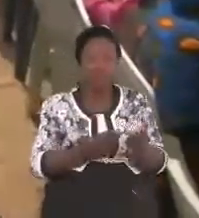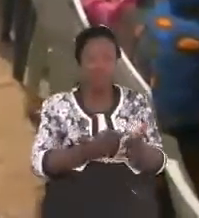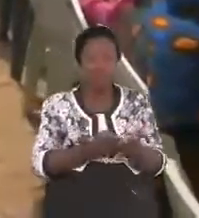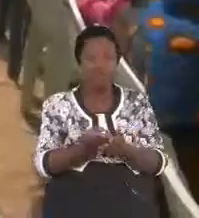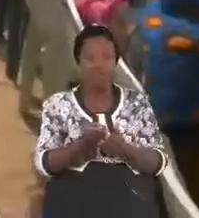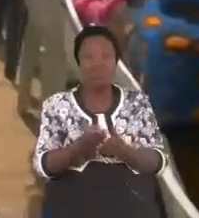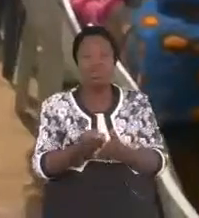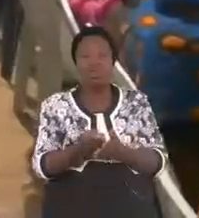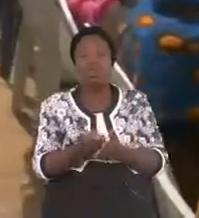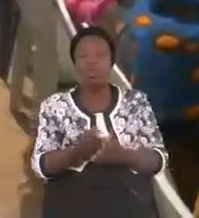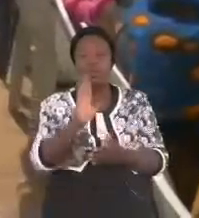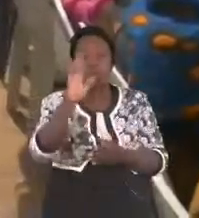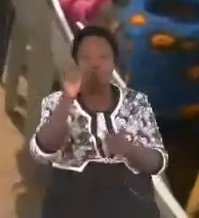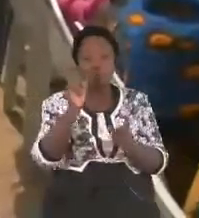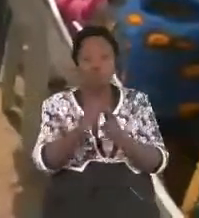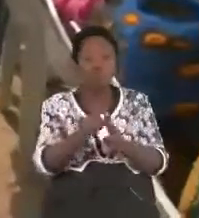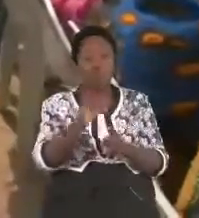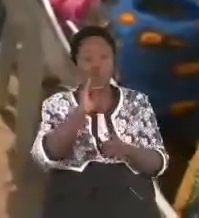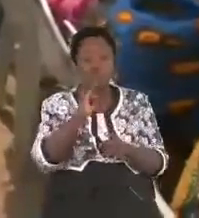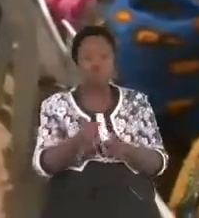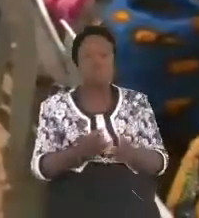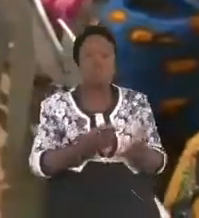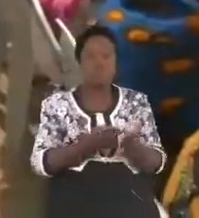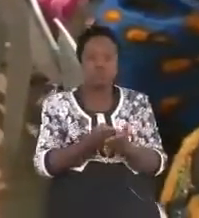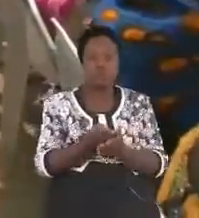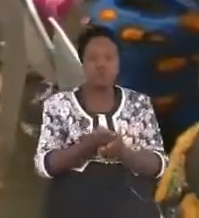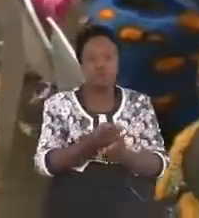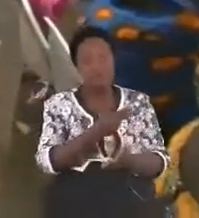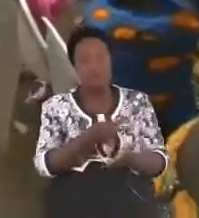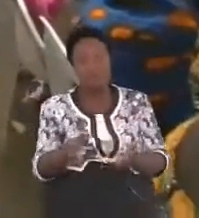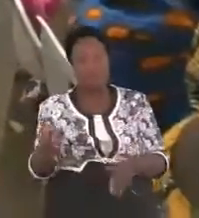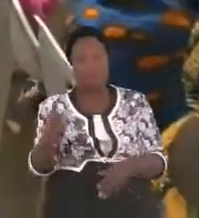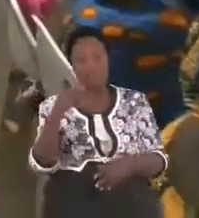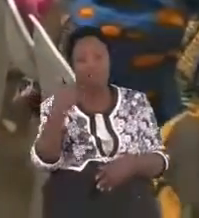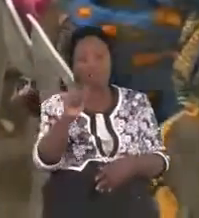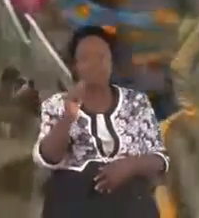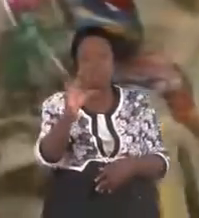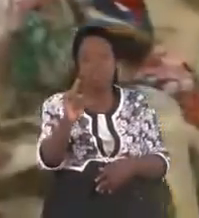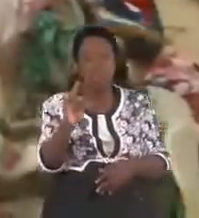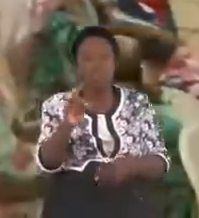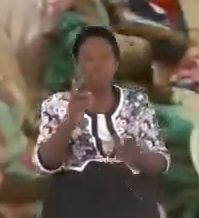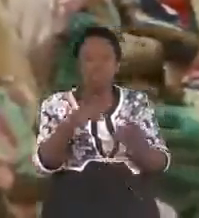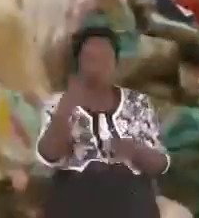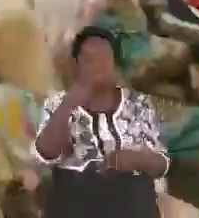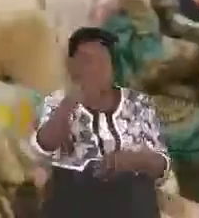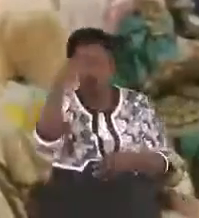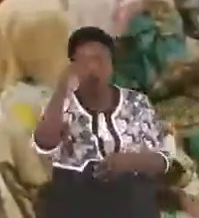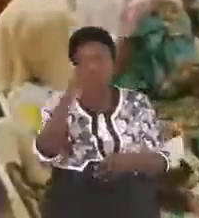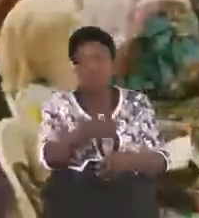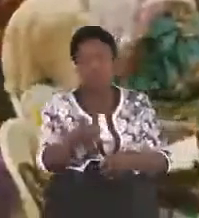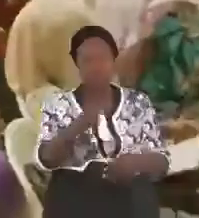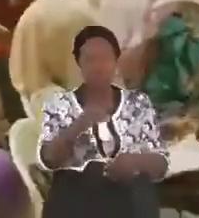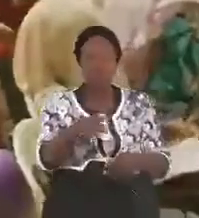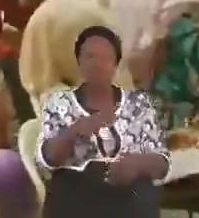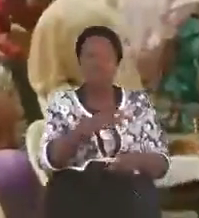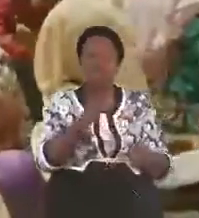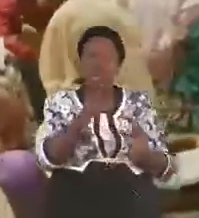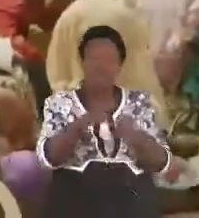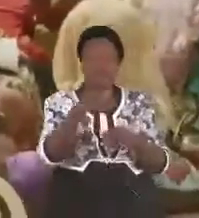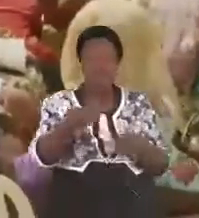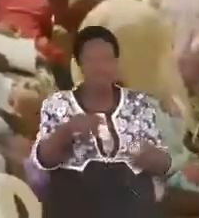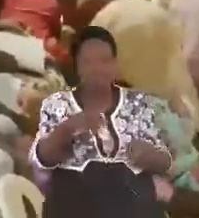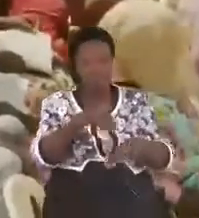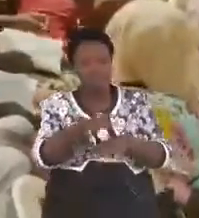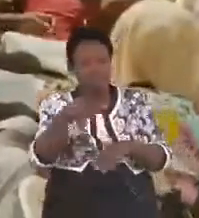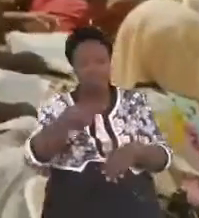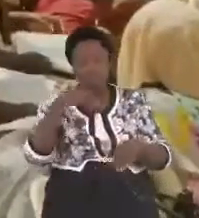true that inverse itching for their sins it says as thou art me into the world